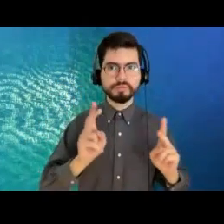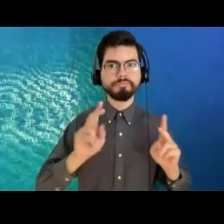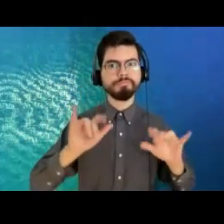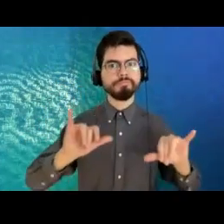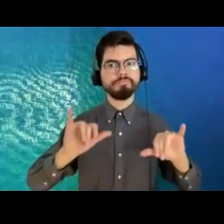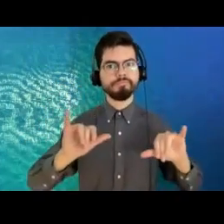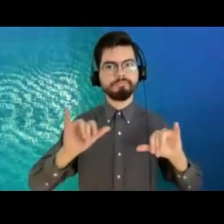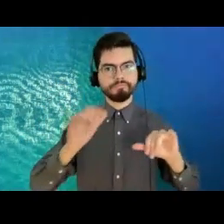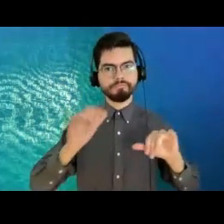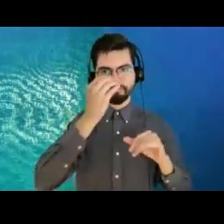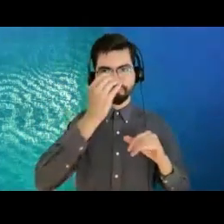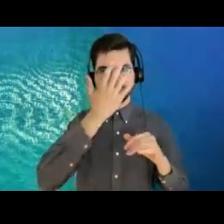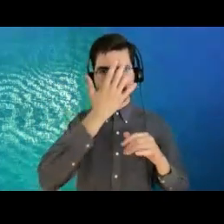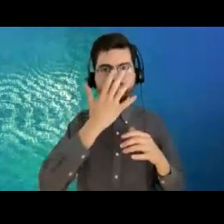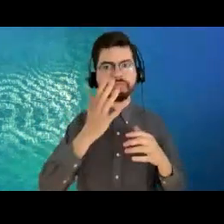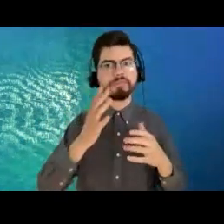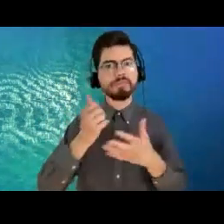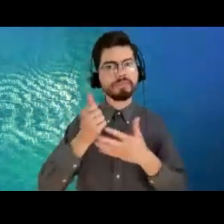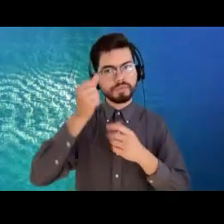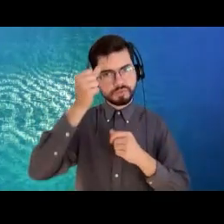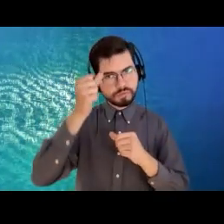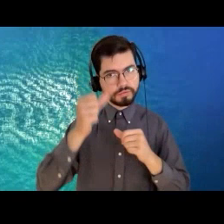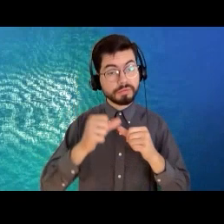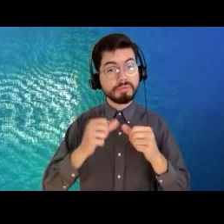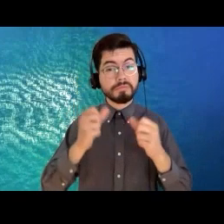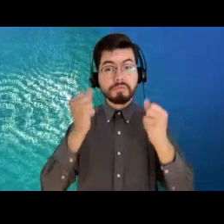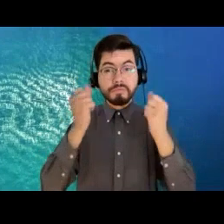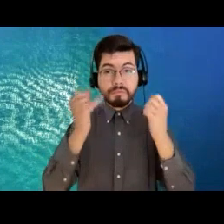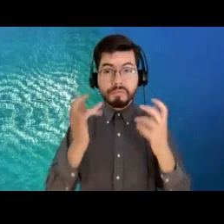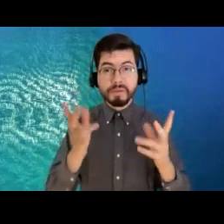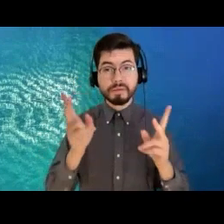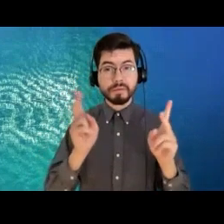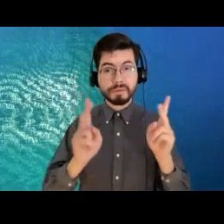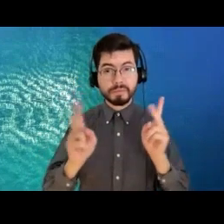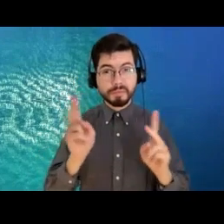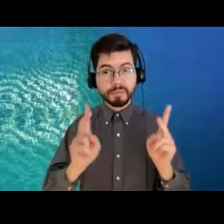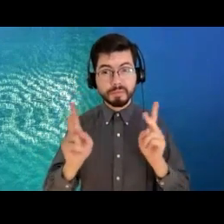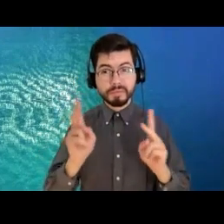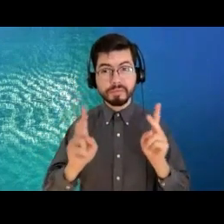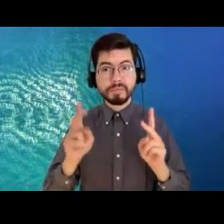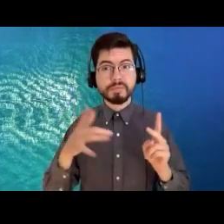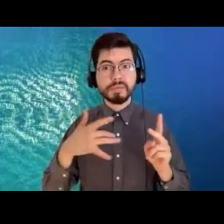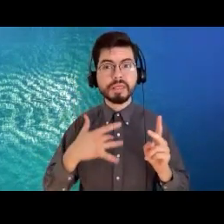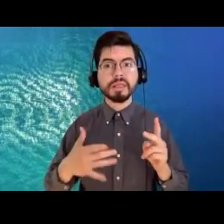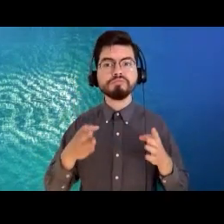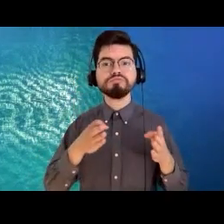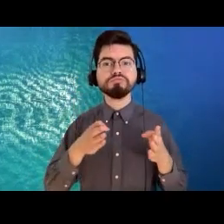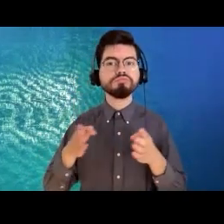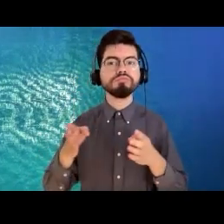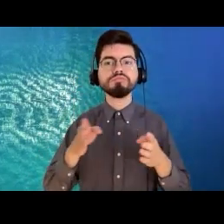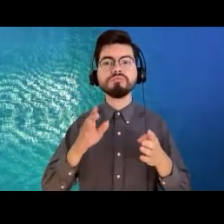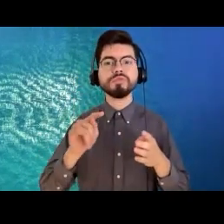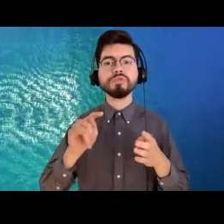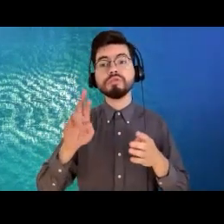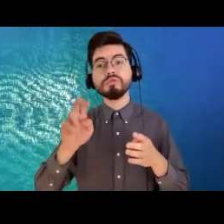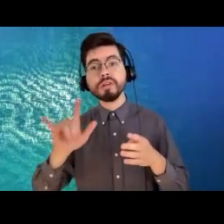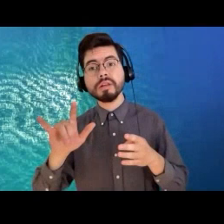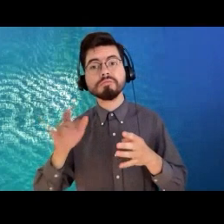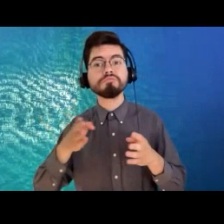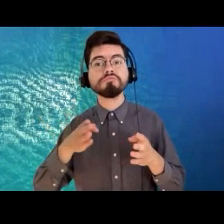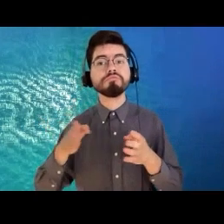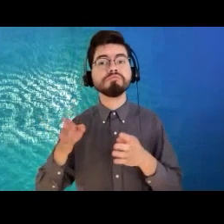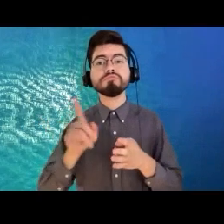know, so many people spend so much time just right on the road, right on the trails, and